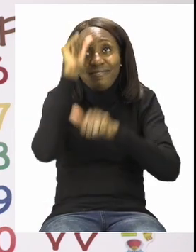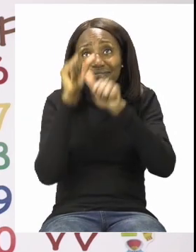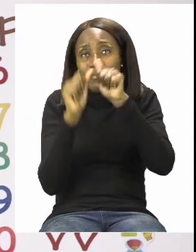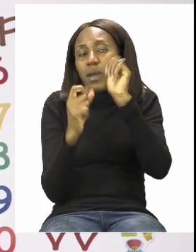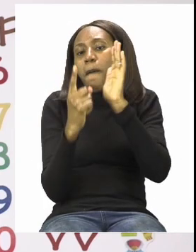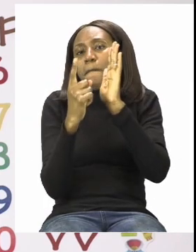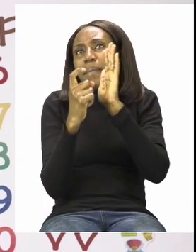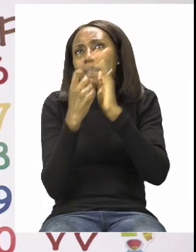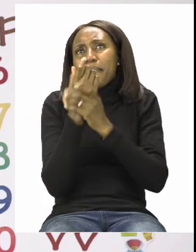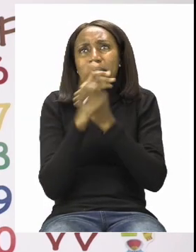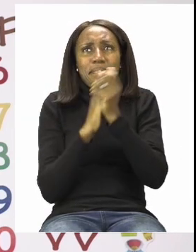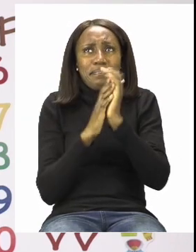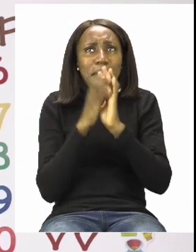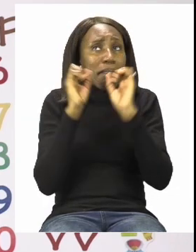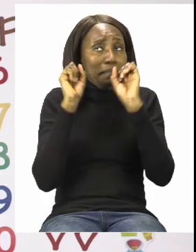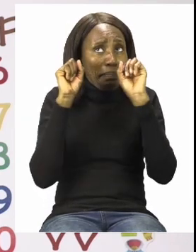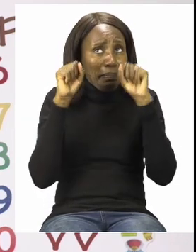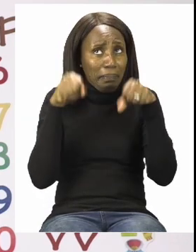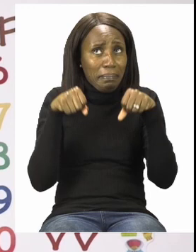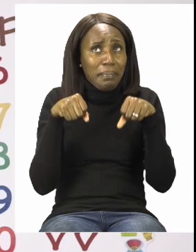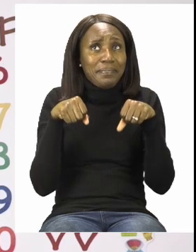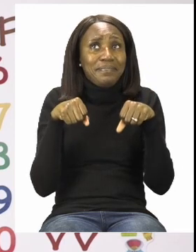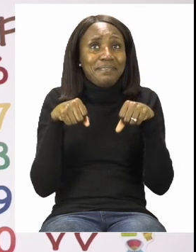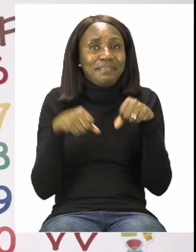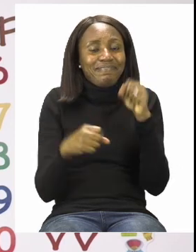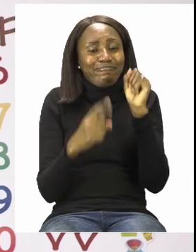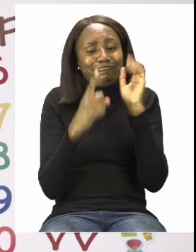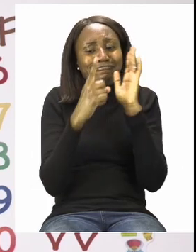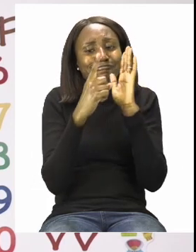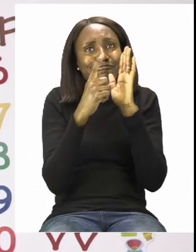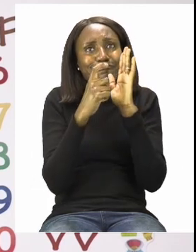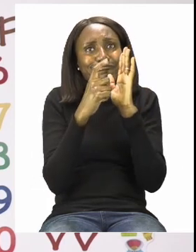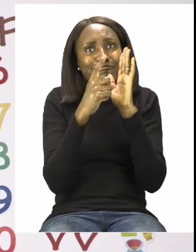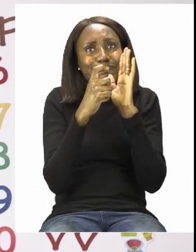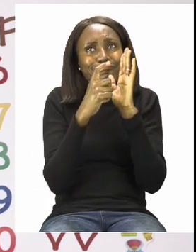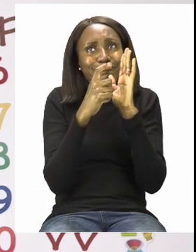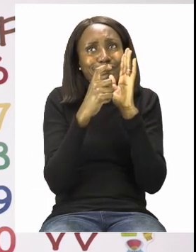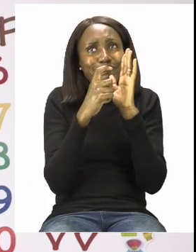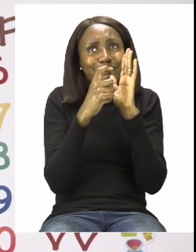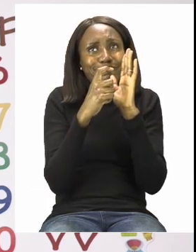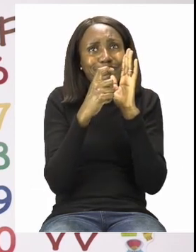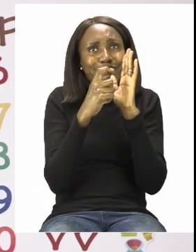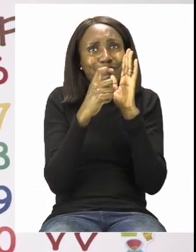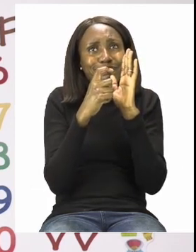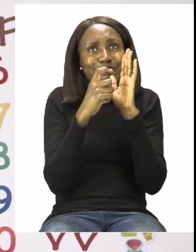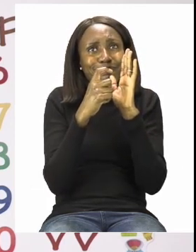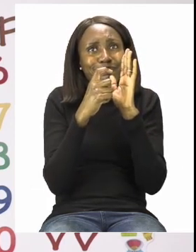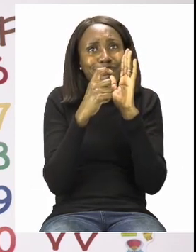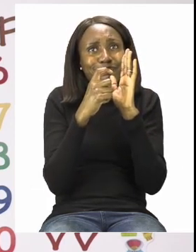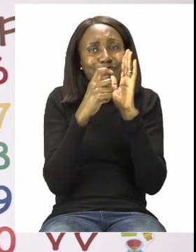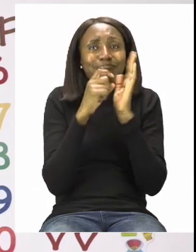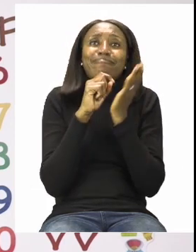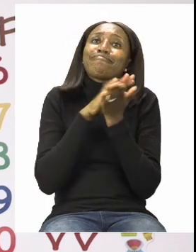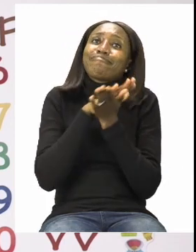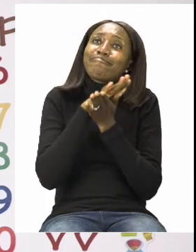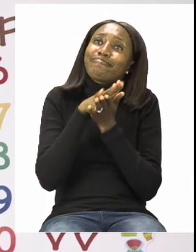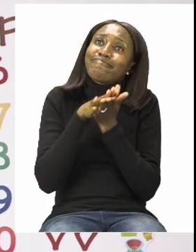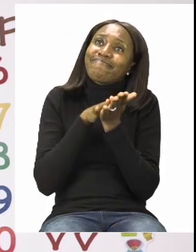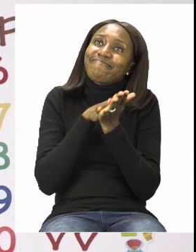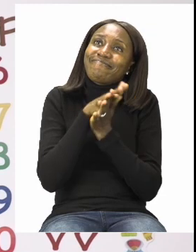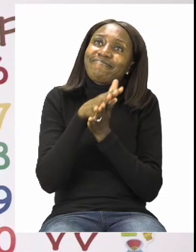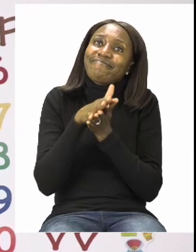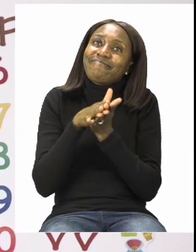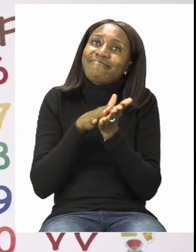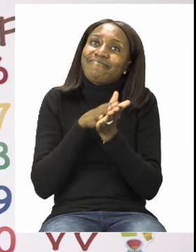to sanitize. So let us take our sanitizer and then we rub inside